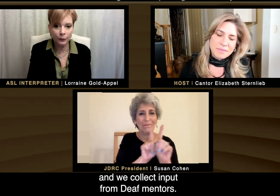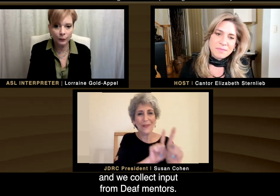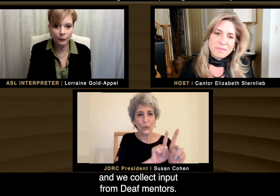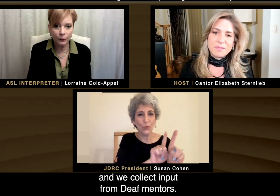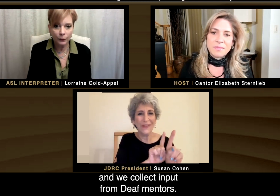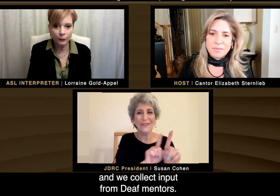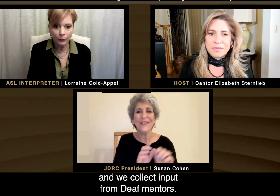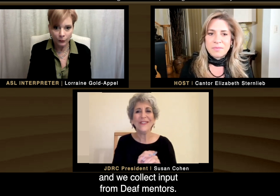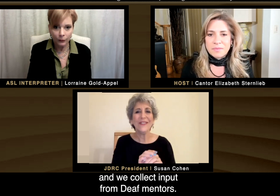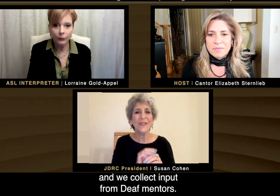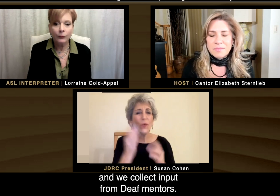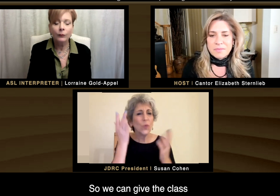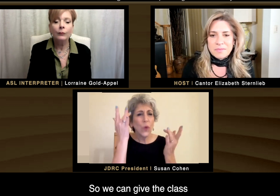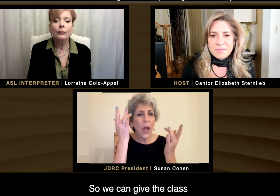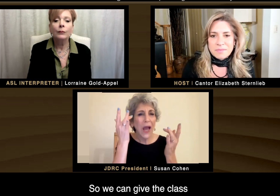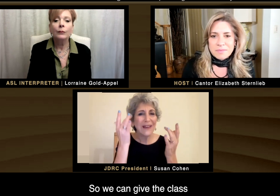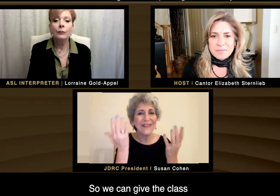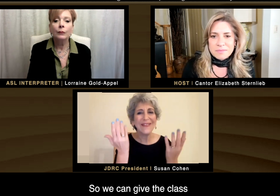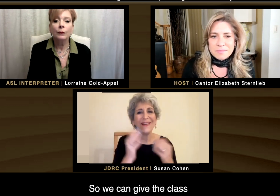mentors.